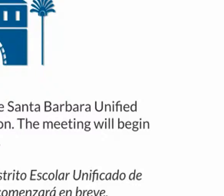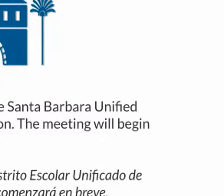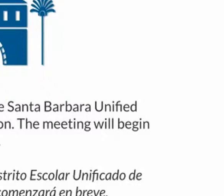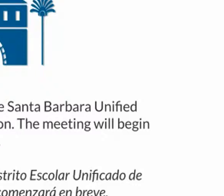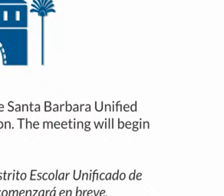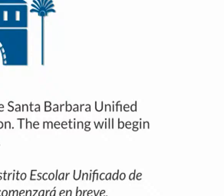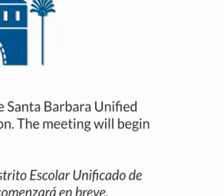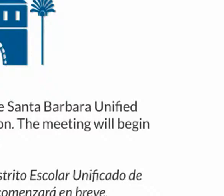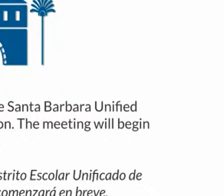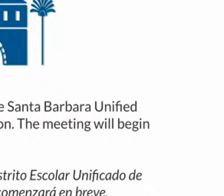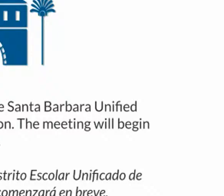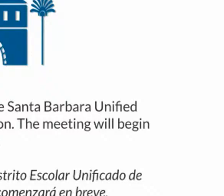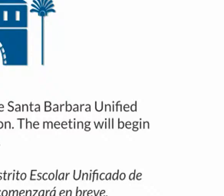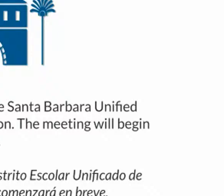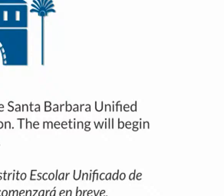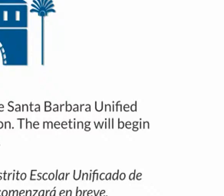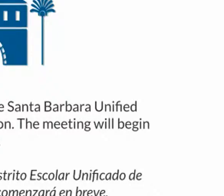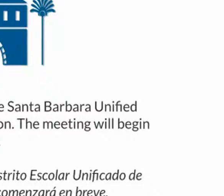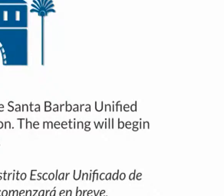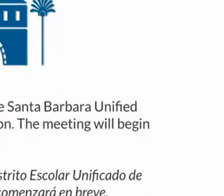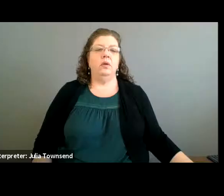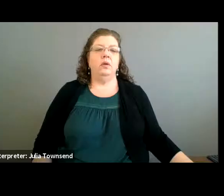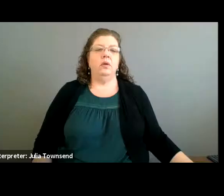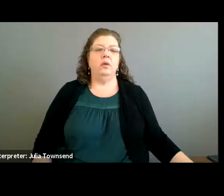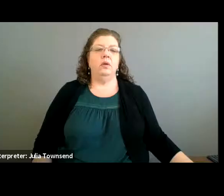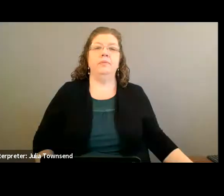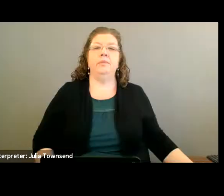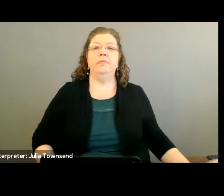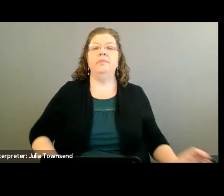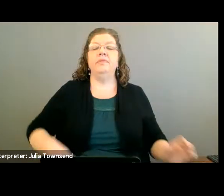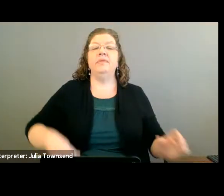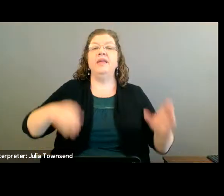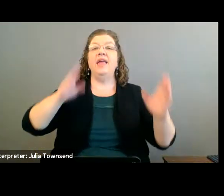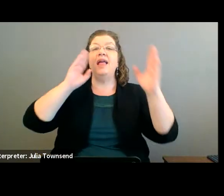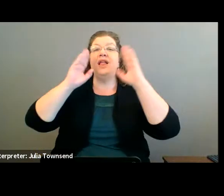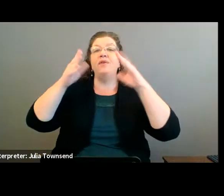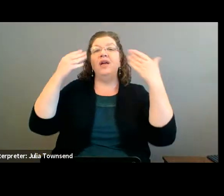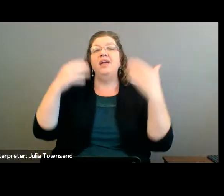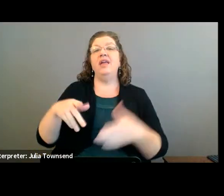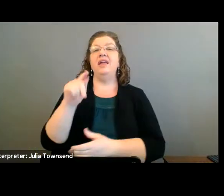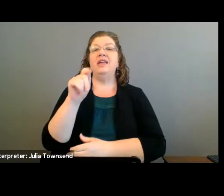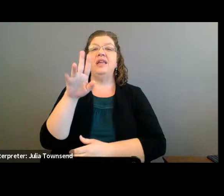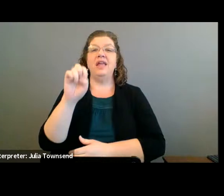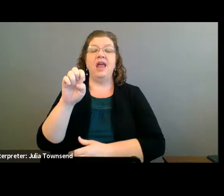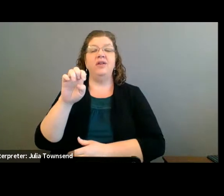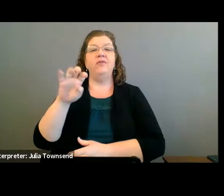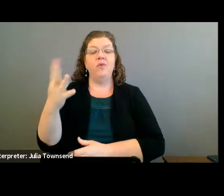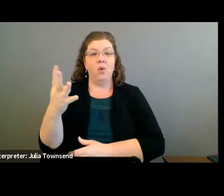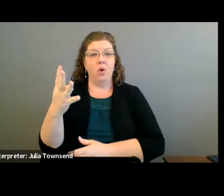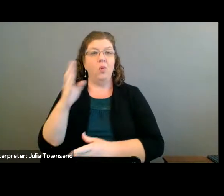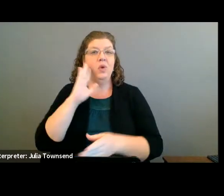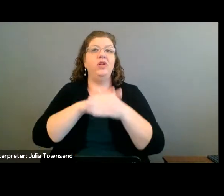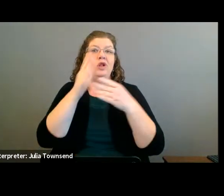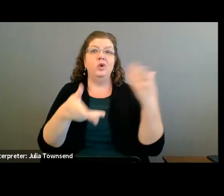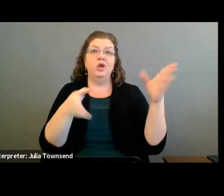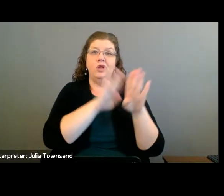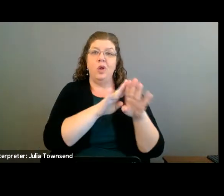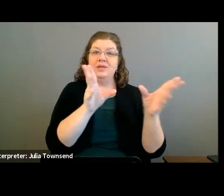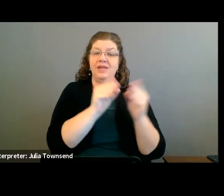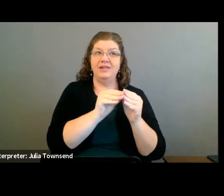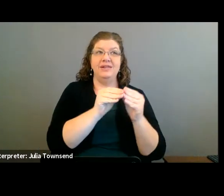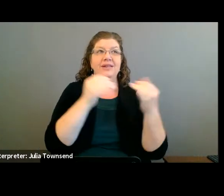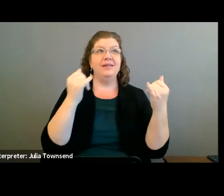everyone. I'm Kate Ford, and we've concluded closed session this evening. And on May 25th, 2021 at 6:50